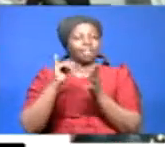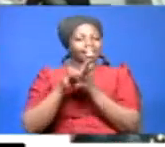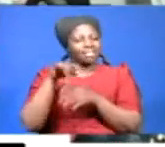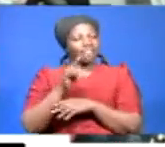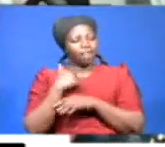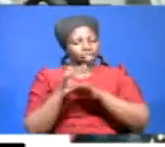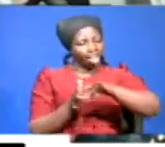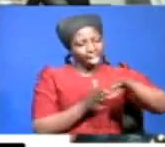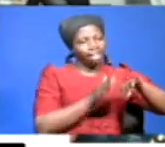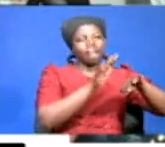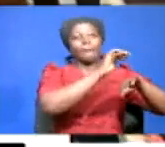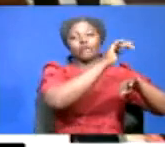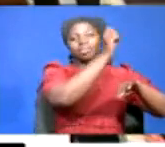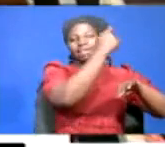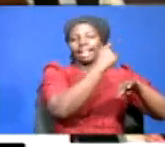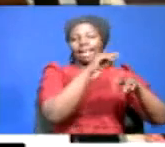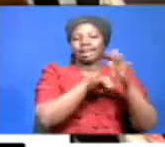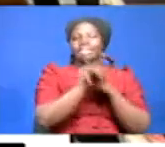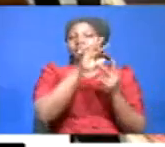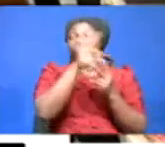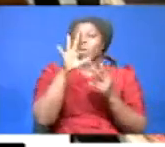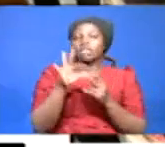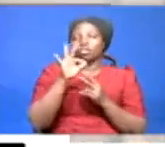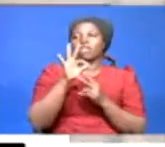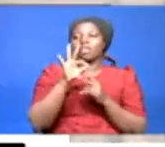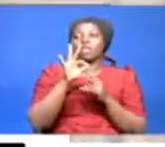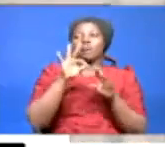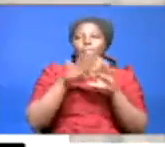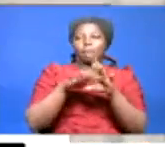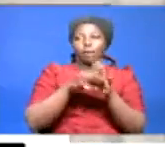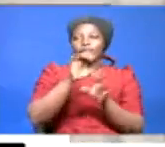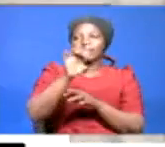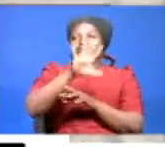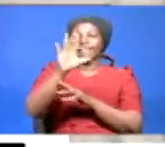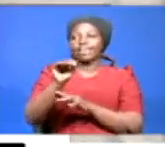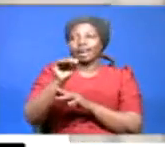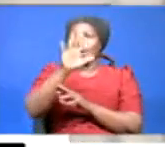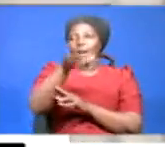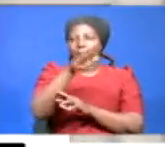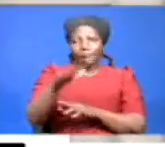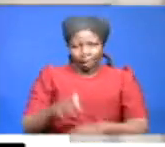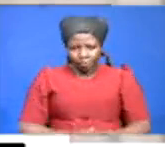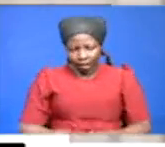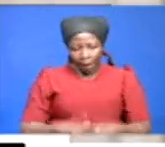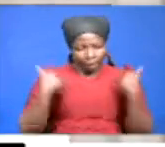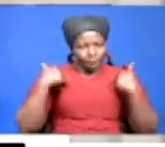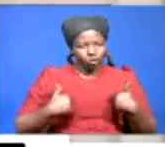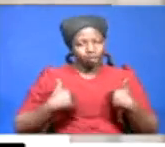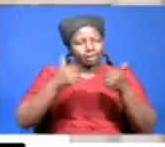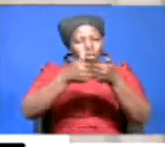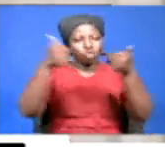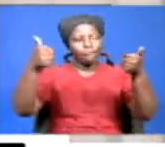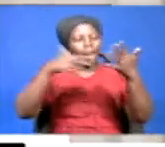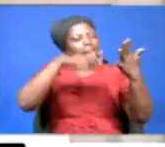of members of East African Legislative Assembly. Nimesoma magazeti leo, oh, there are cracks within